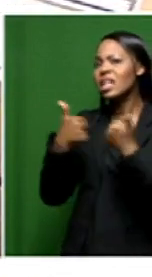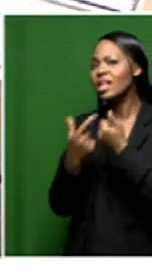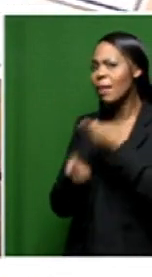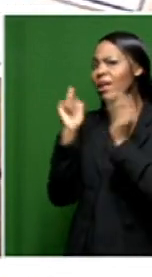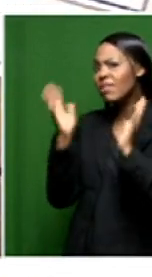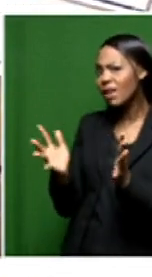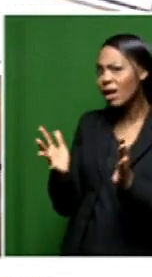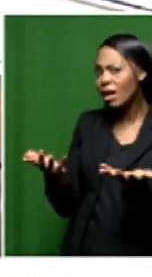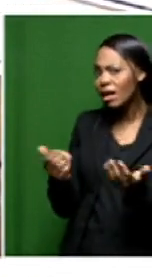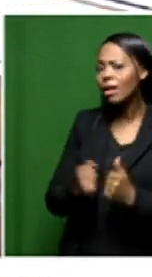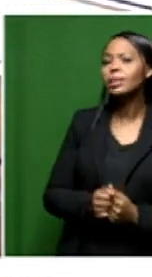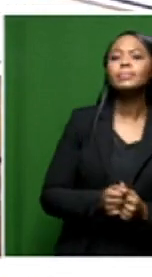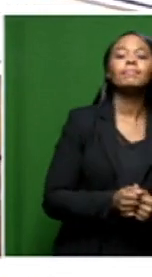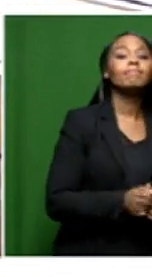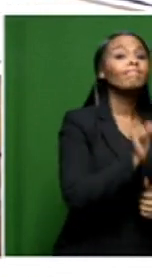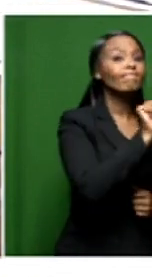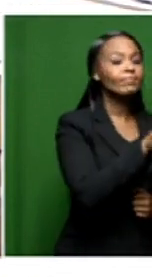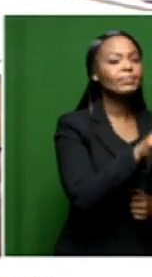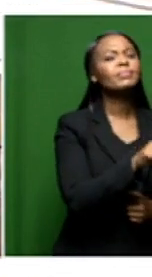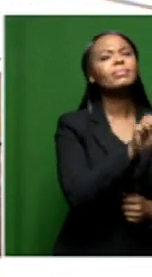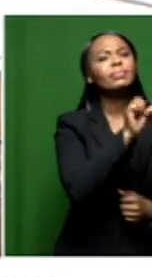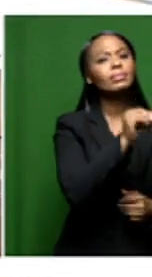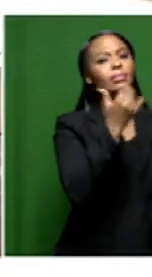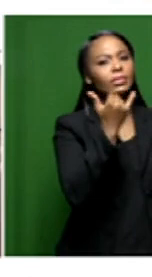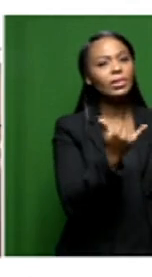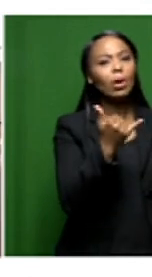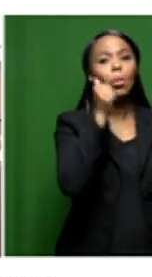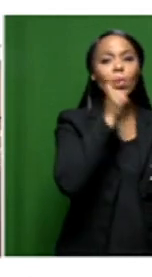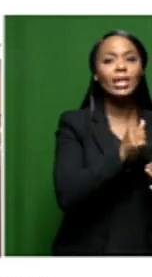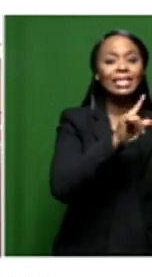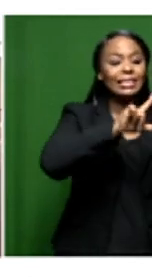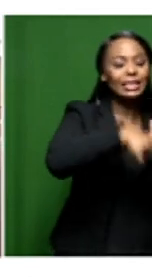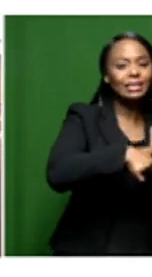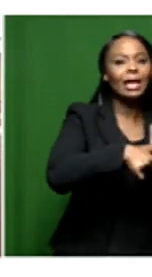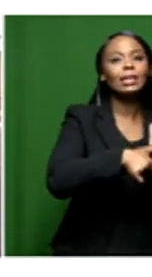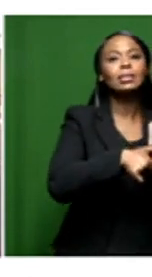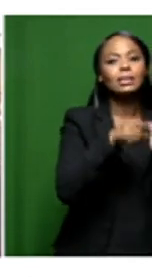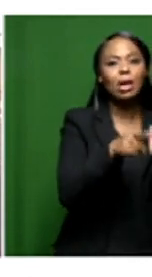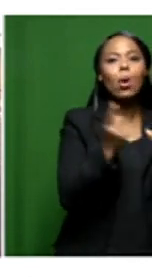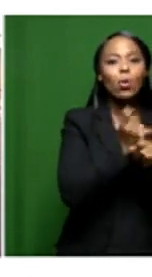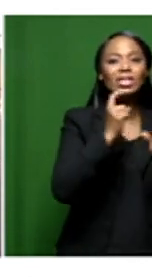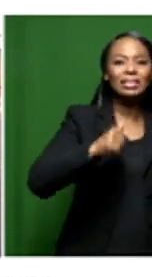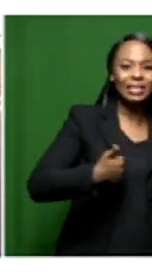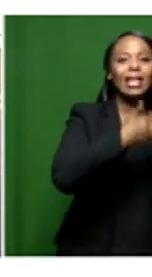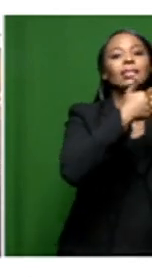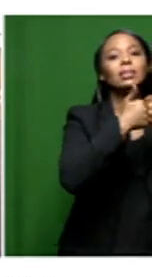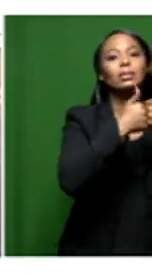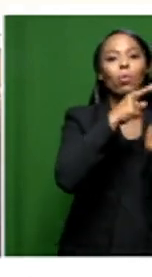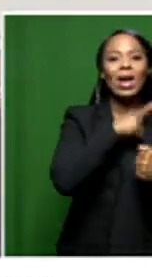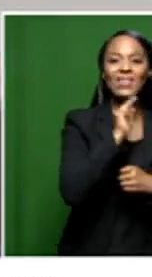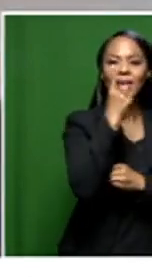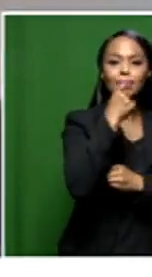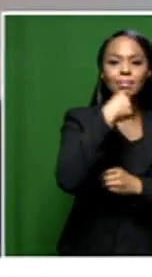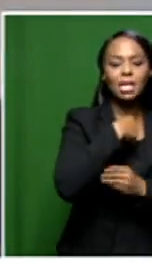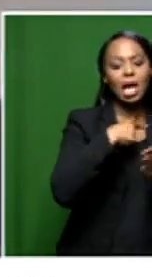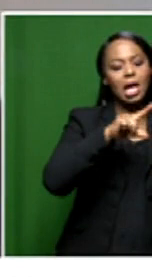Okay, sure. So I found that with conceptual design versus real design is always a major, is always a challenge involved. So I first designed this